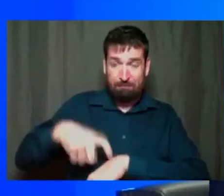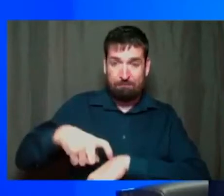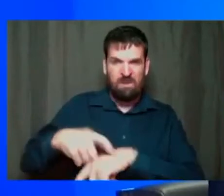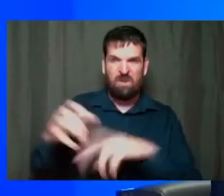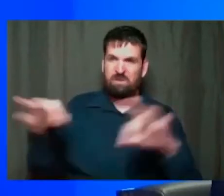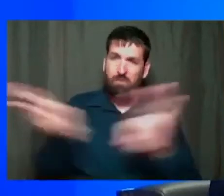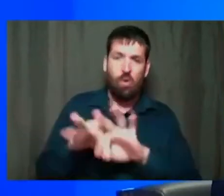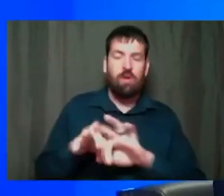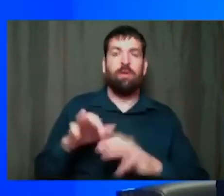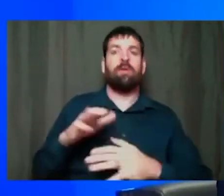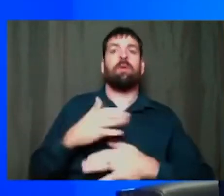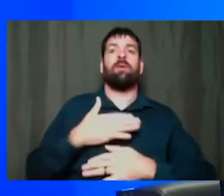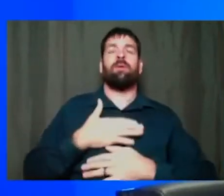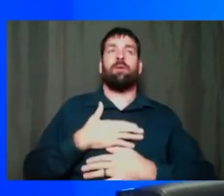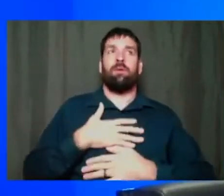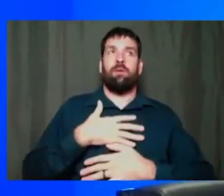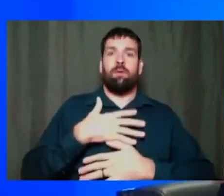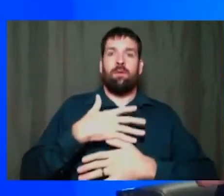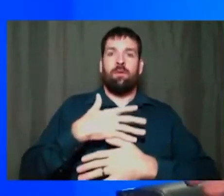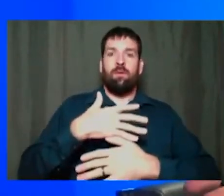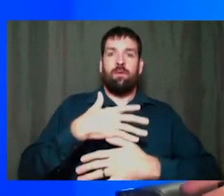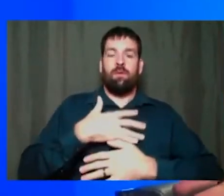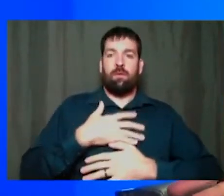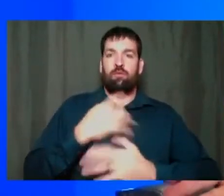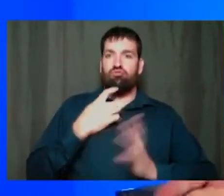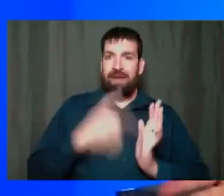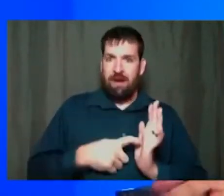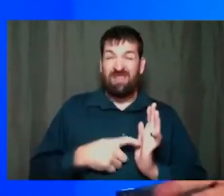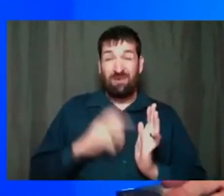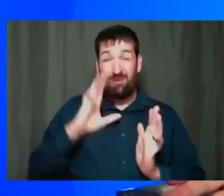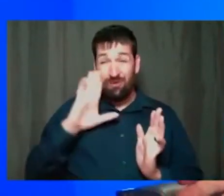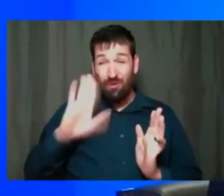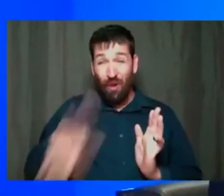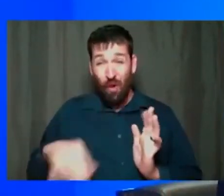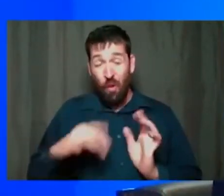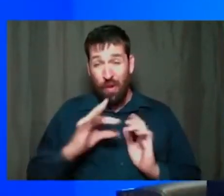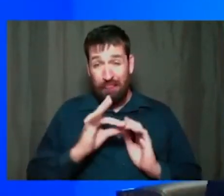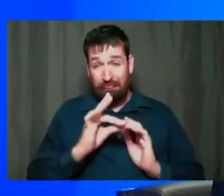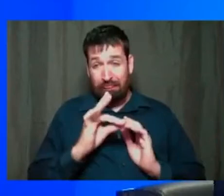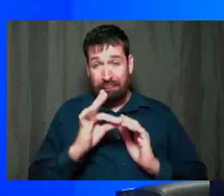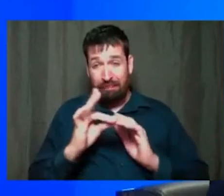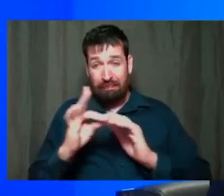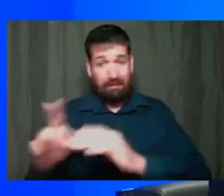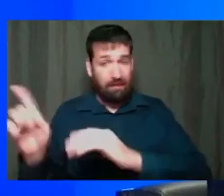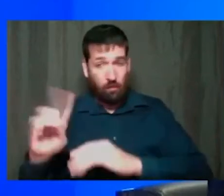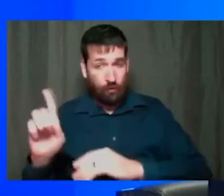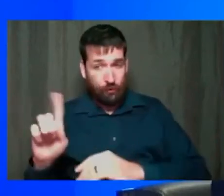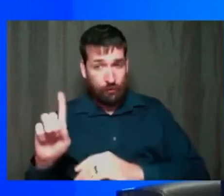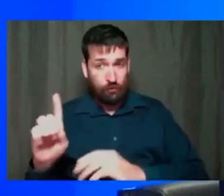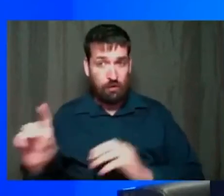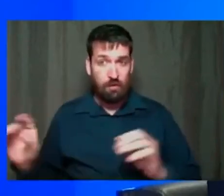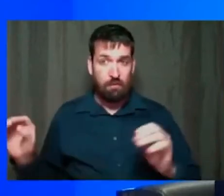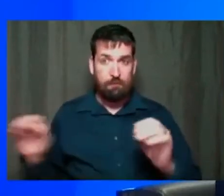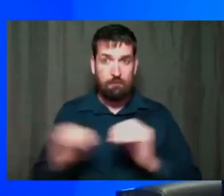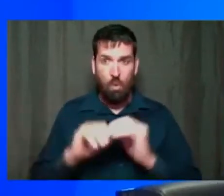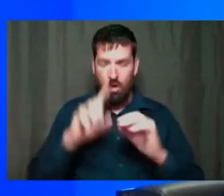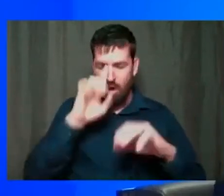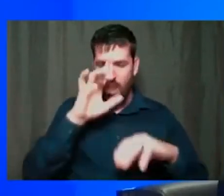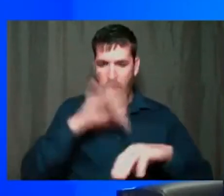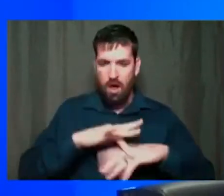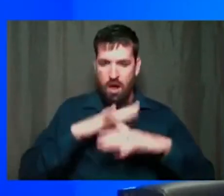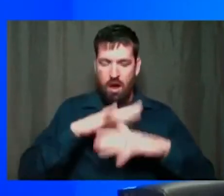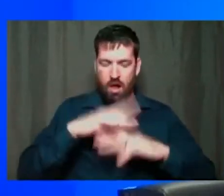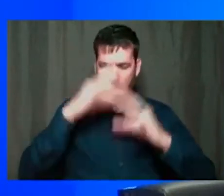breath, recognize that you know exactly where this is going to go, and that the more that you stay in your head, the less